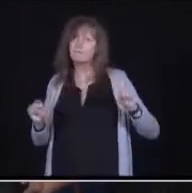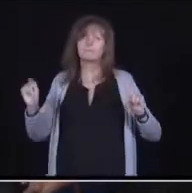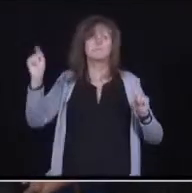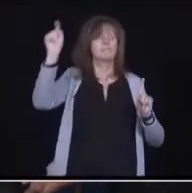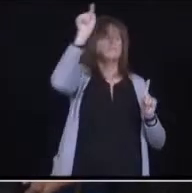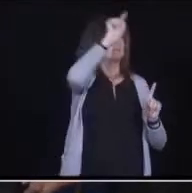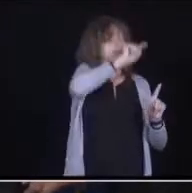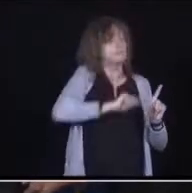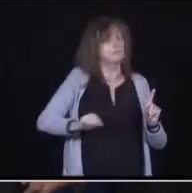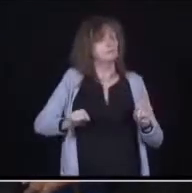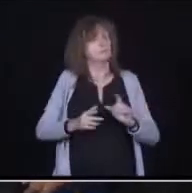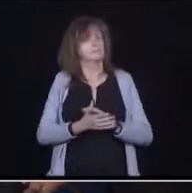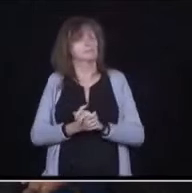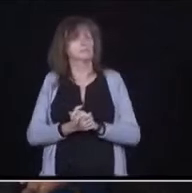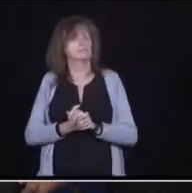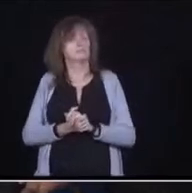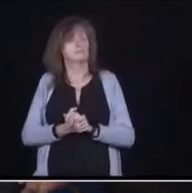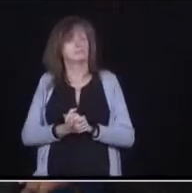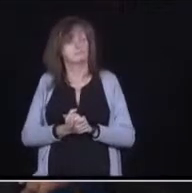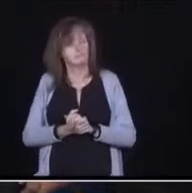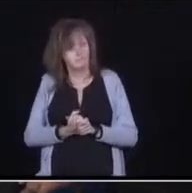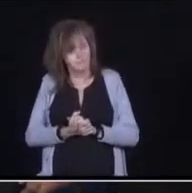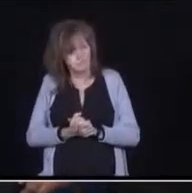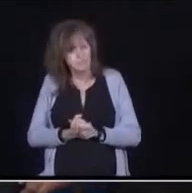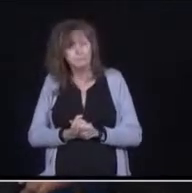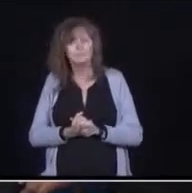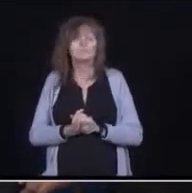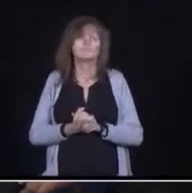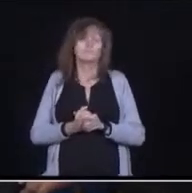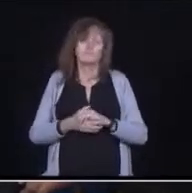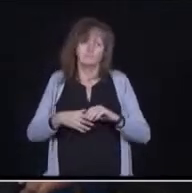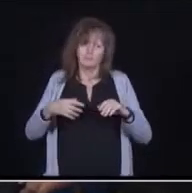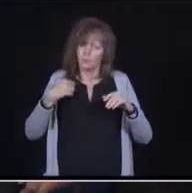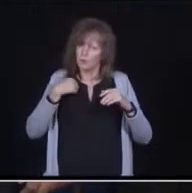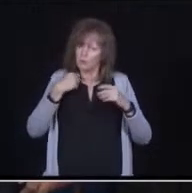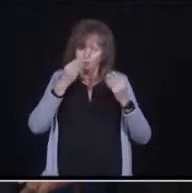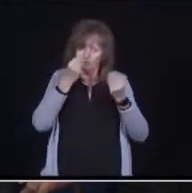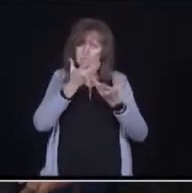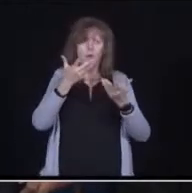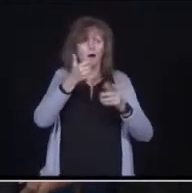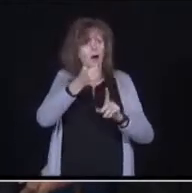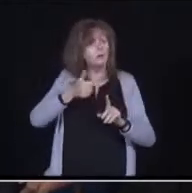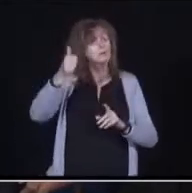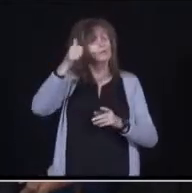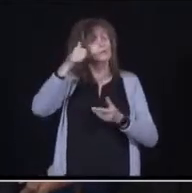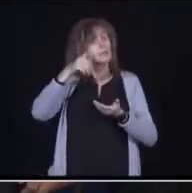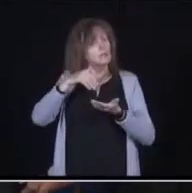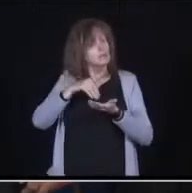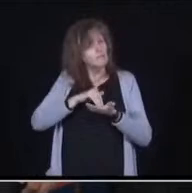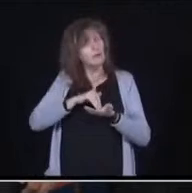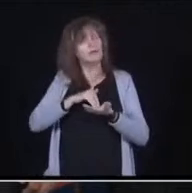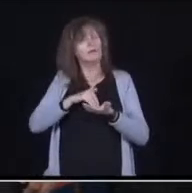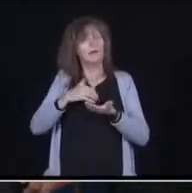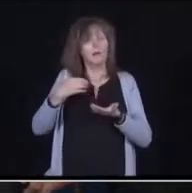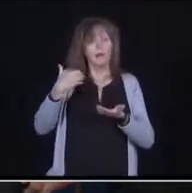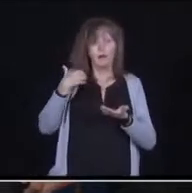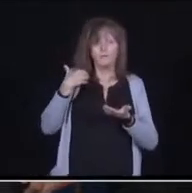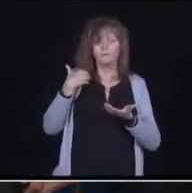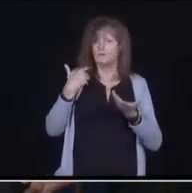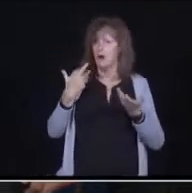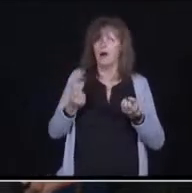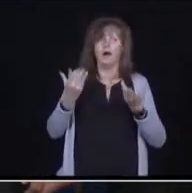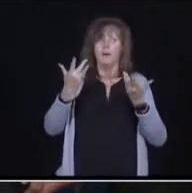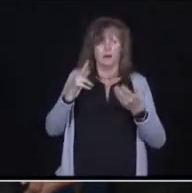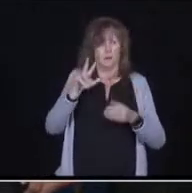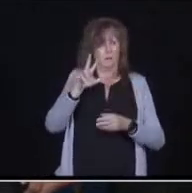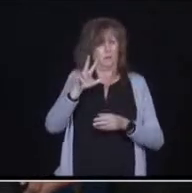to the chief medical officer and his whole team, all 34 of them, along with Matt Anderson at